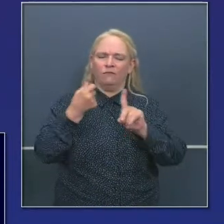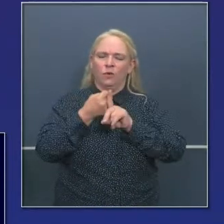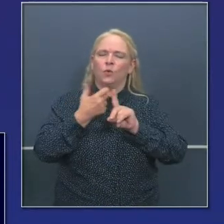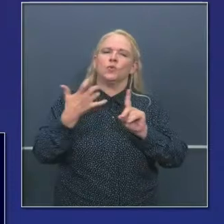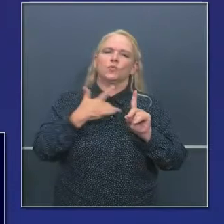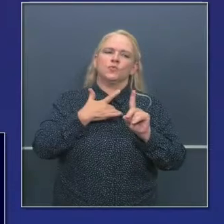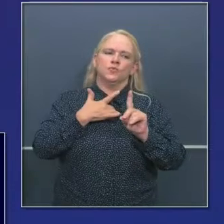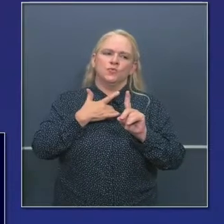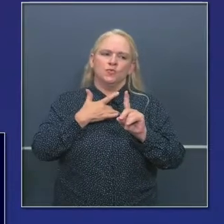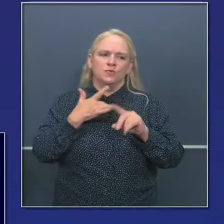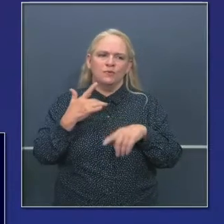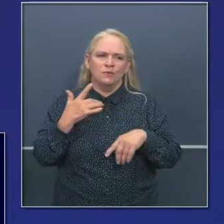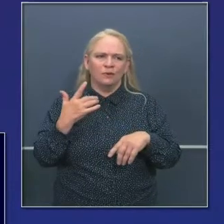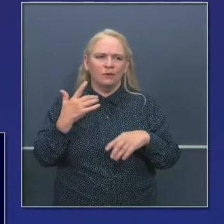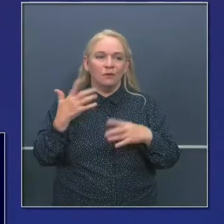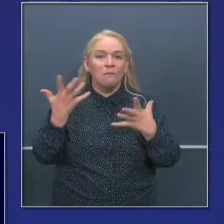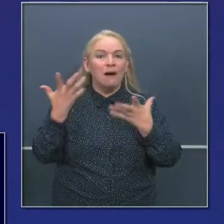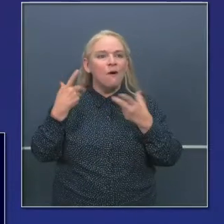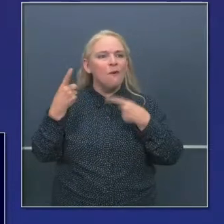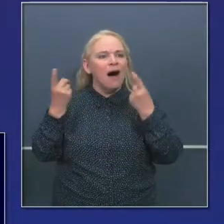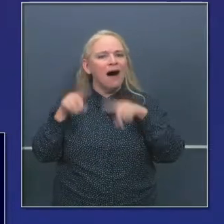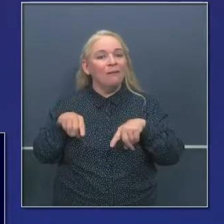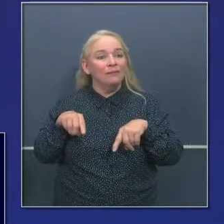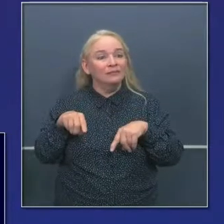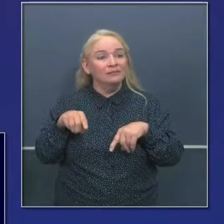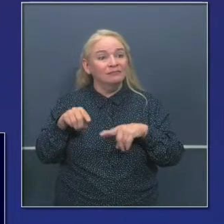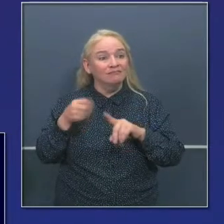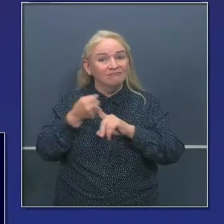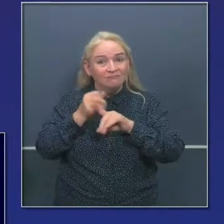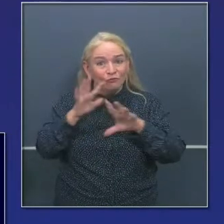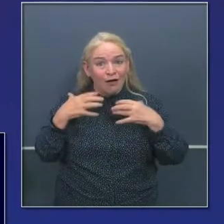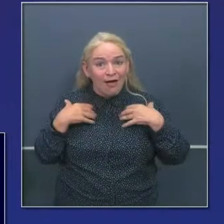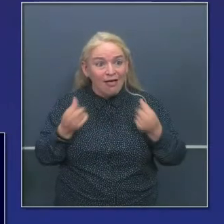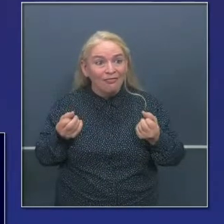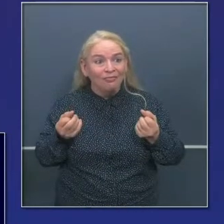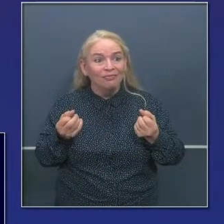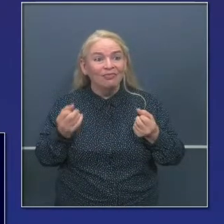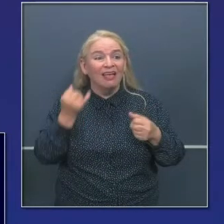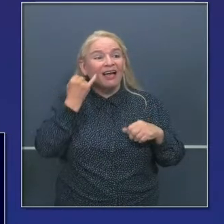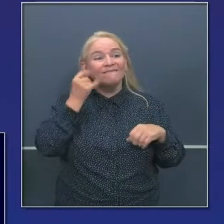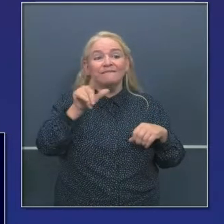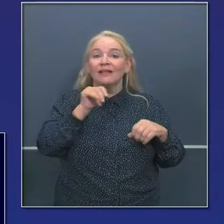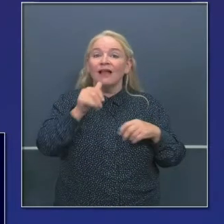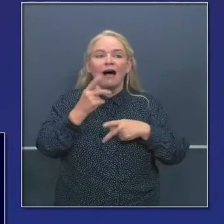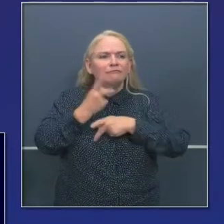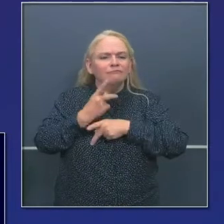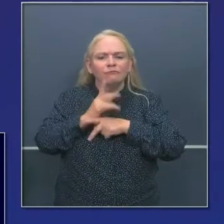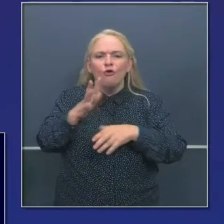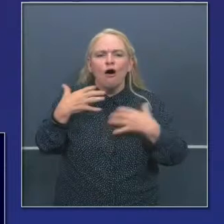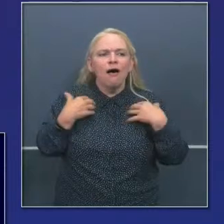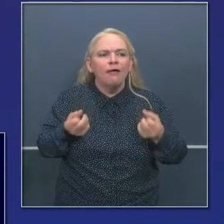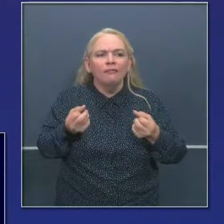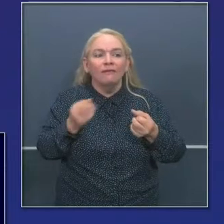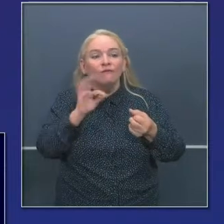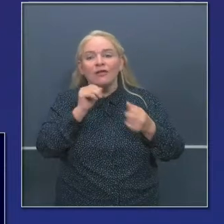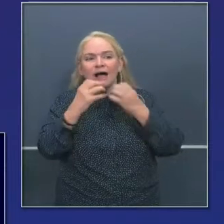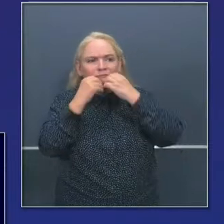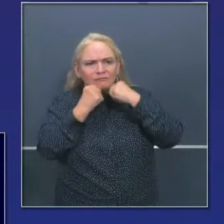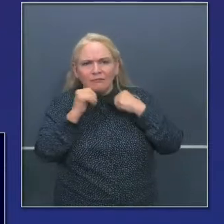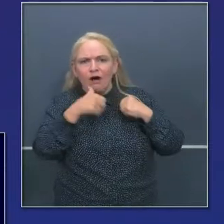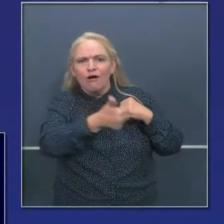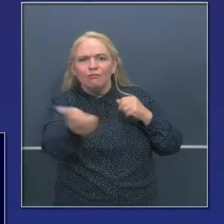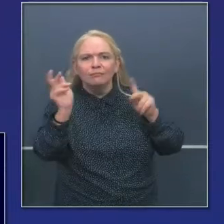true health consequences of being neglectful of your health and the health of others. And of course,